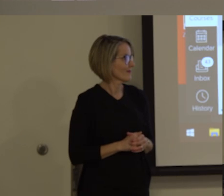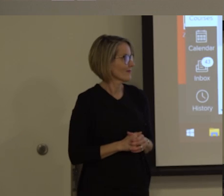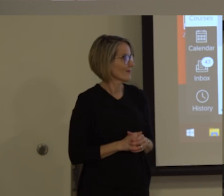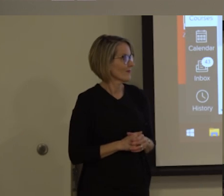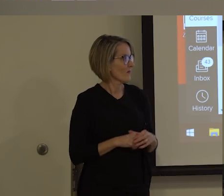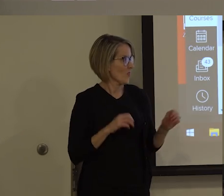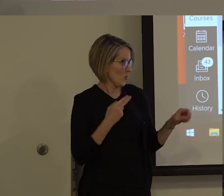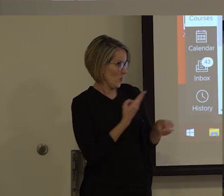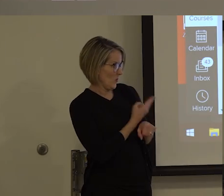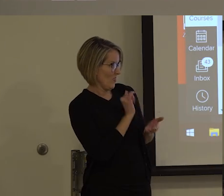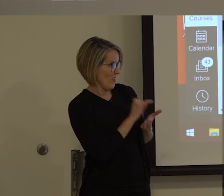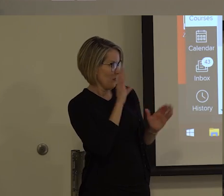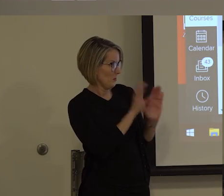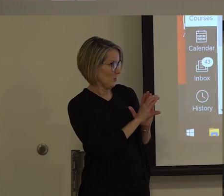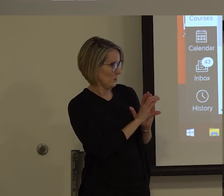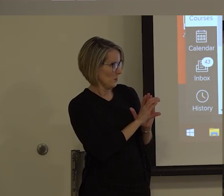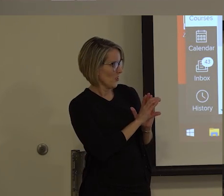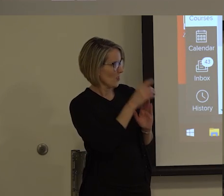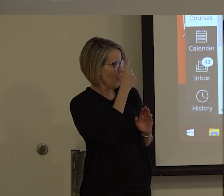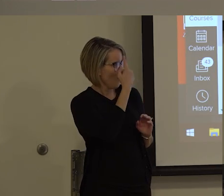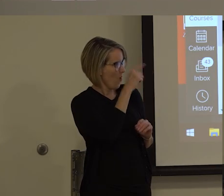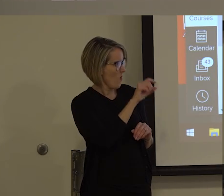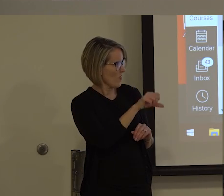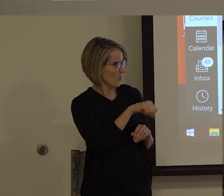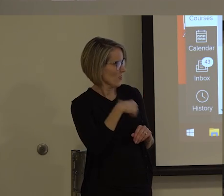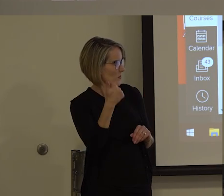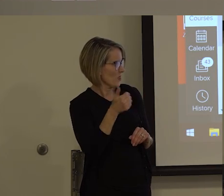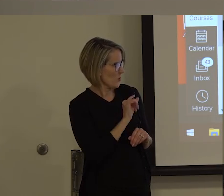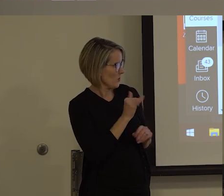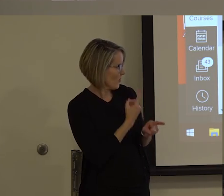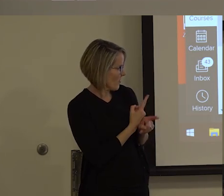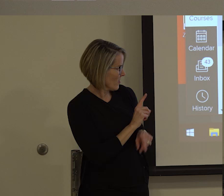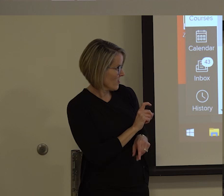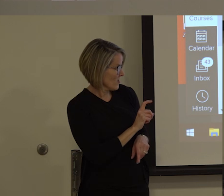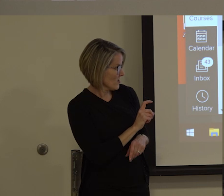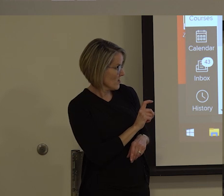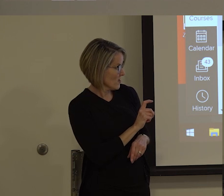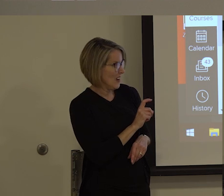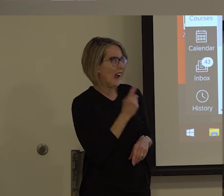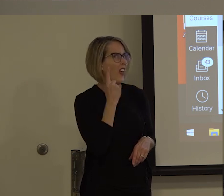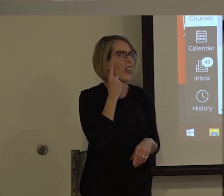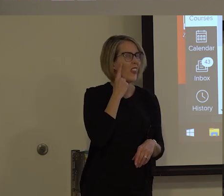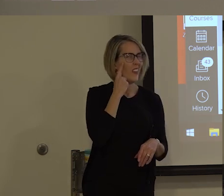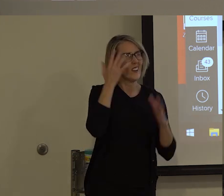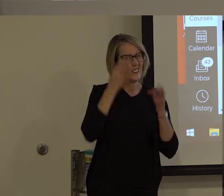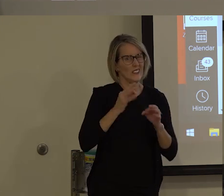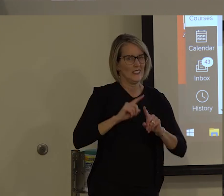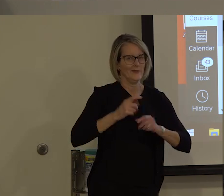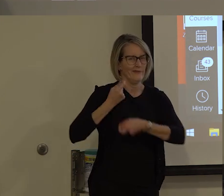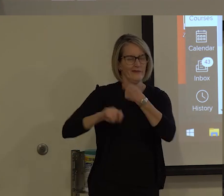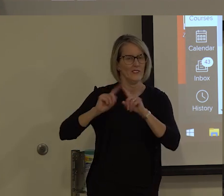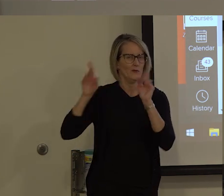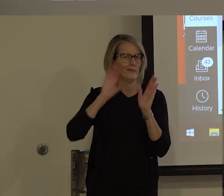And you use that same image in a listening file, or like a speaking thing too, right? I think I ended up using a different Okay. one